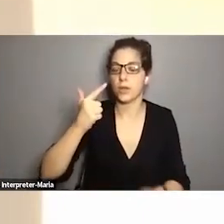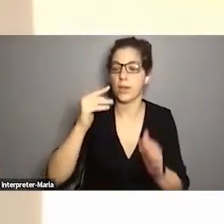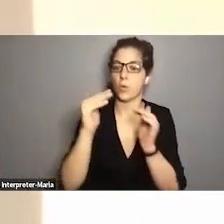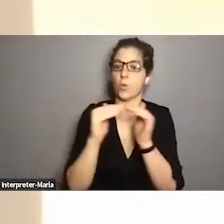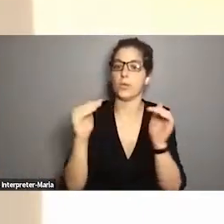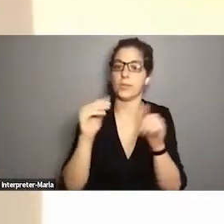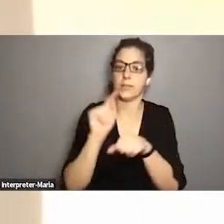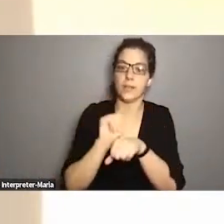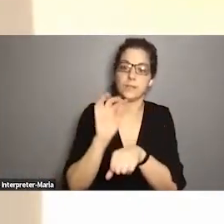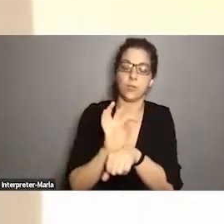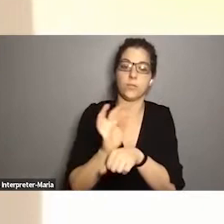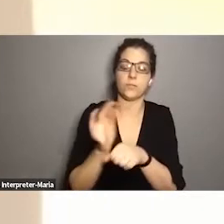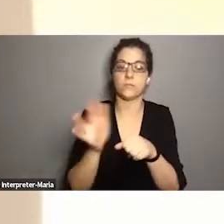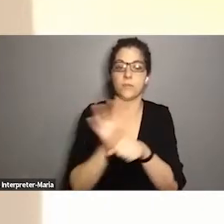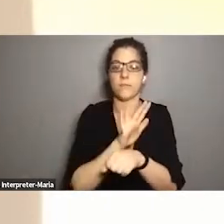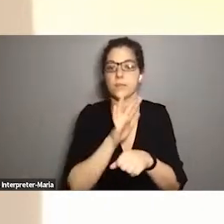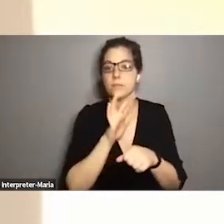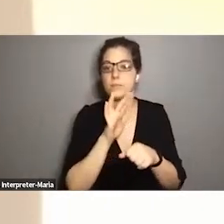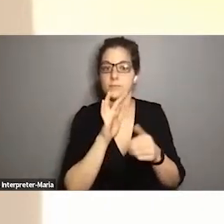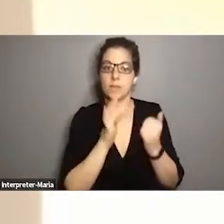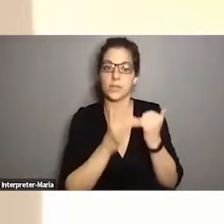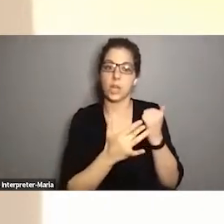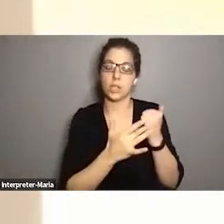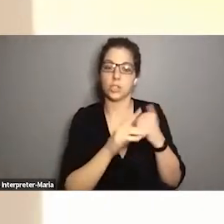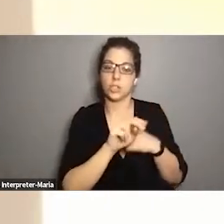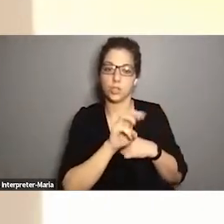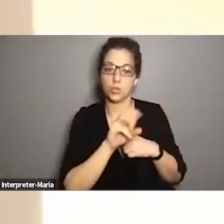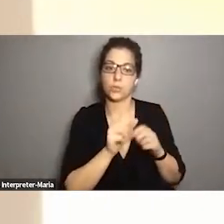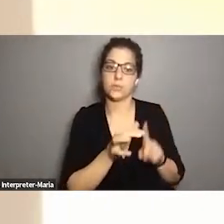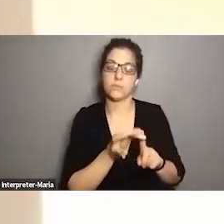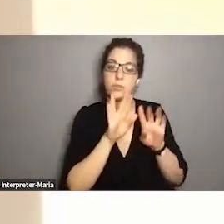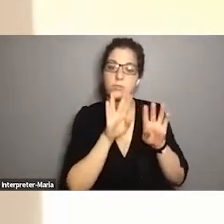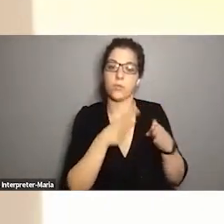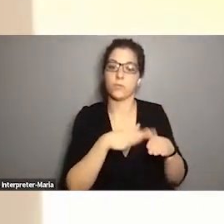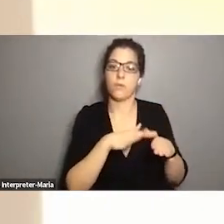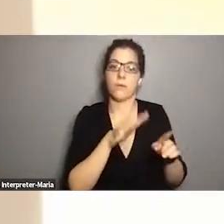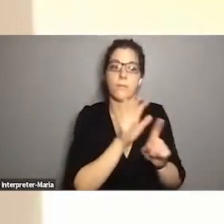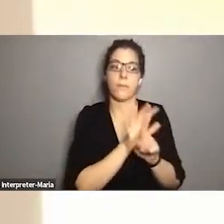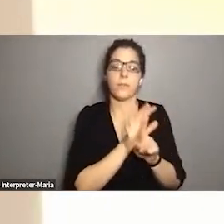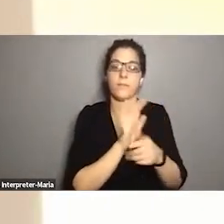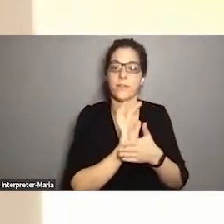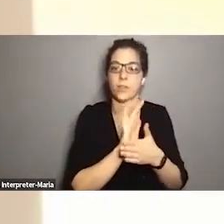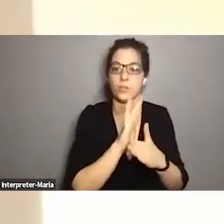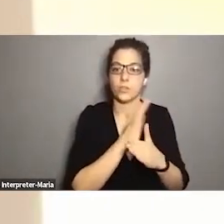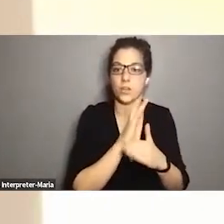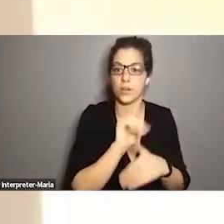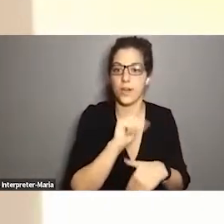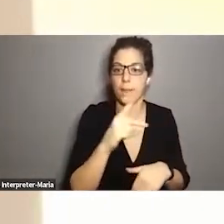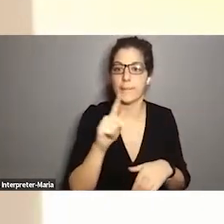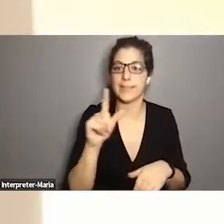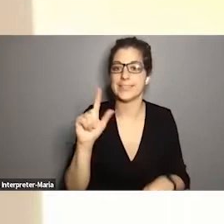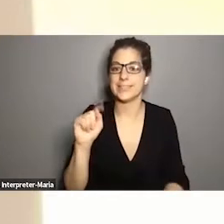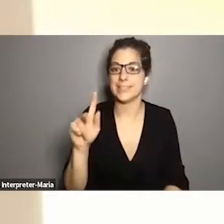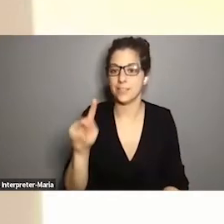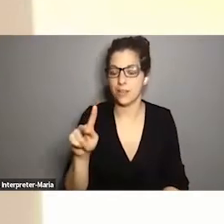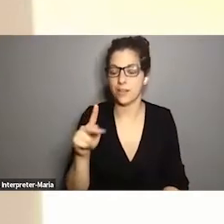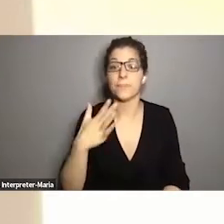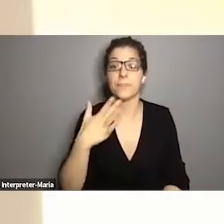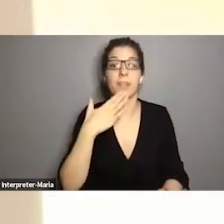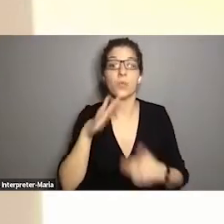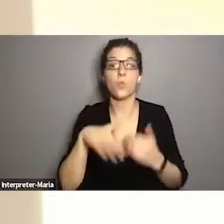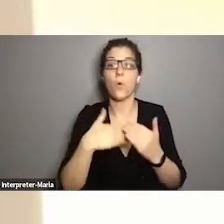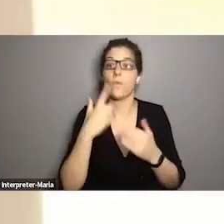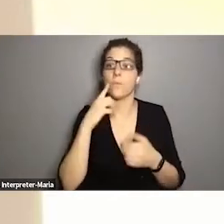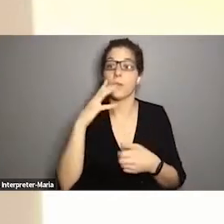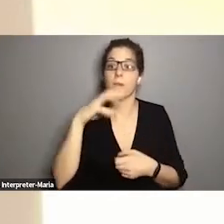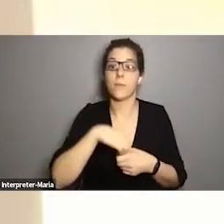covers business and technology news with a special focus on the popular video sharing app, TikTok. Thanks again for all of you for being a